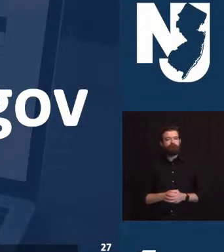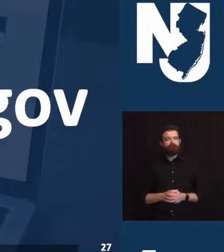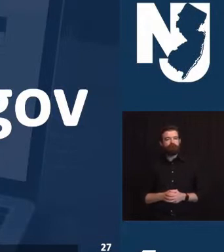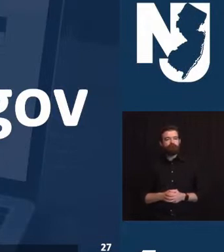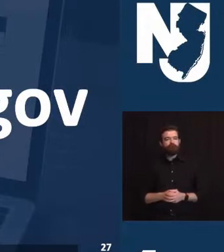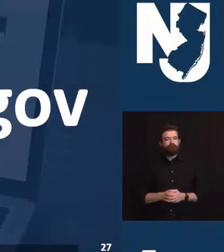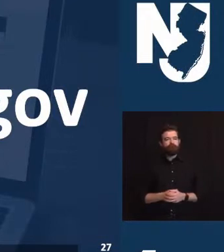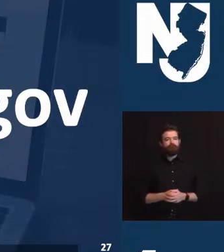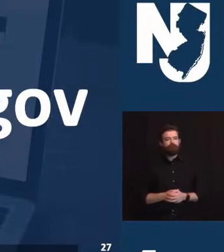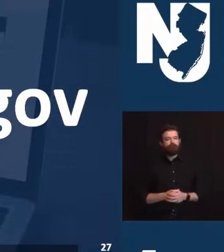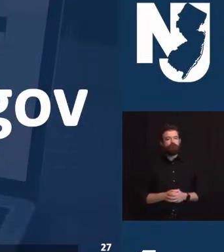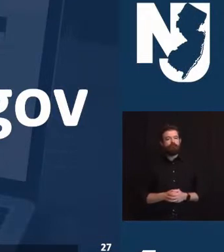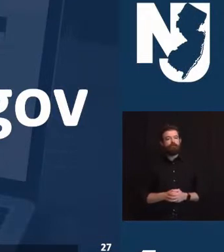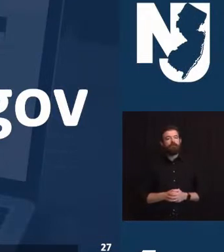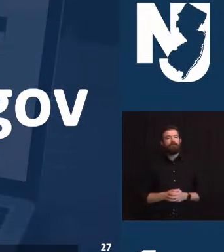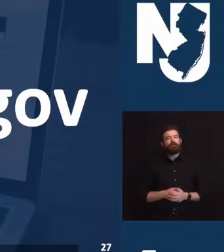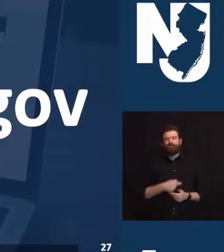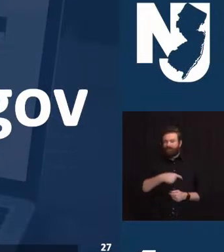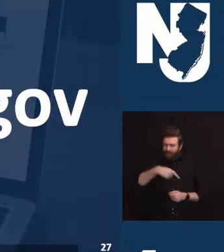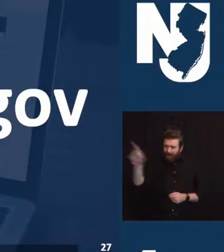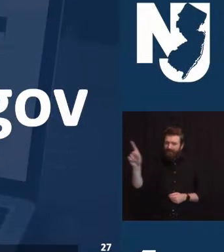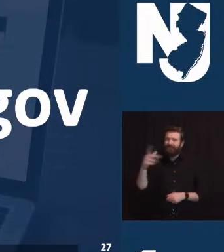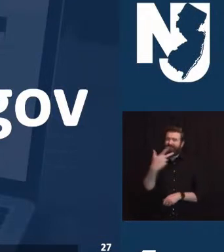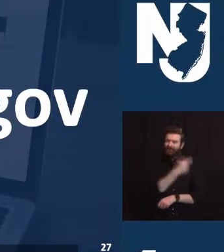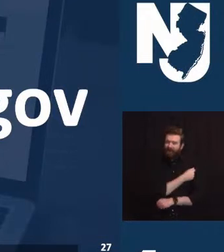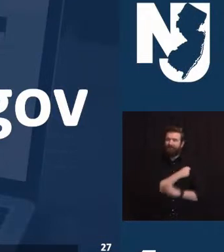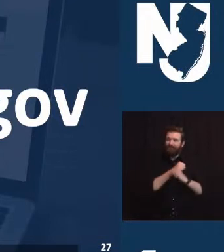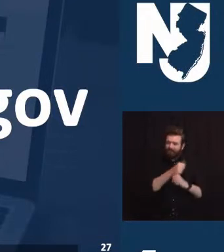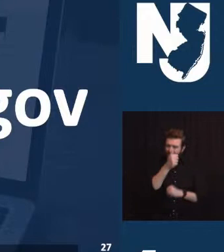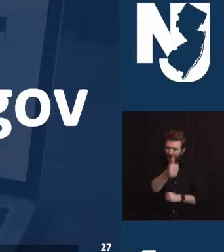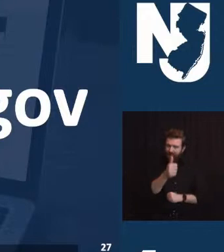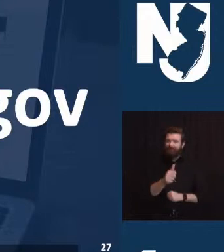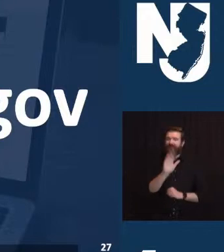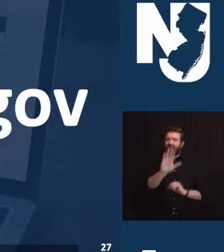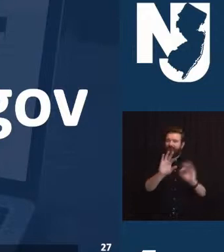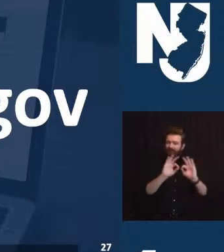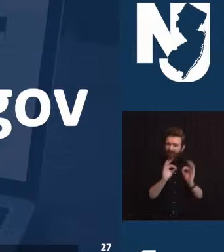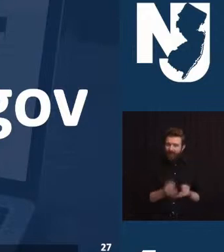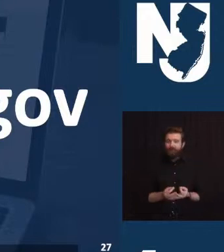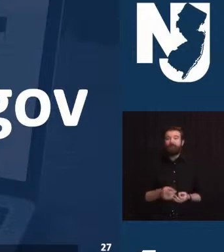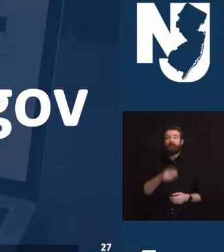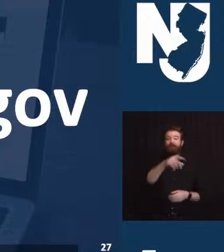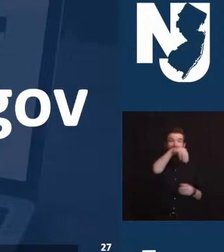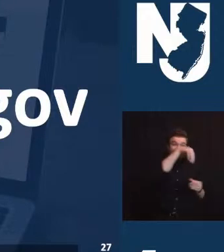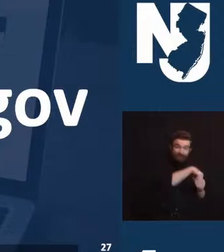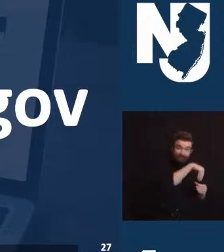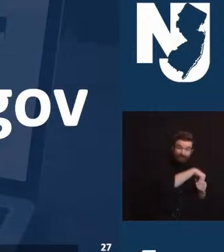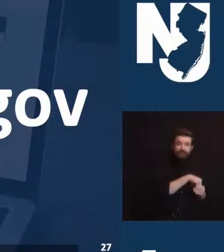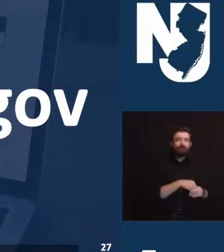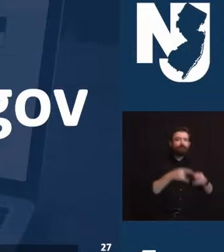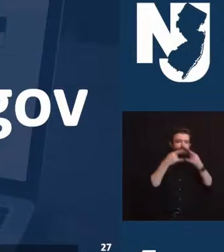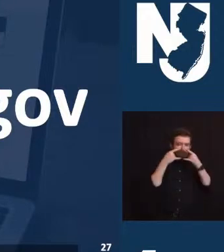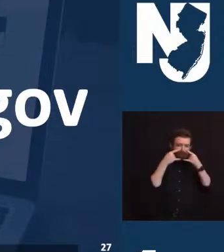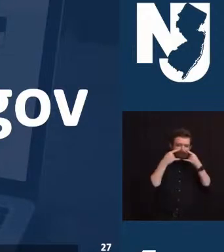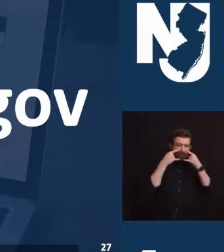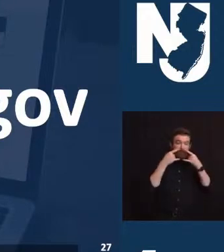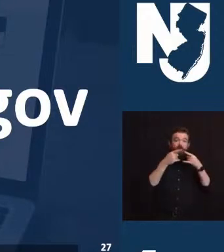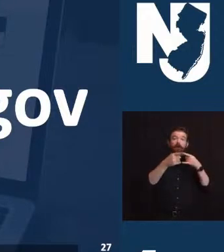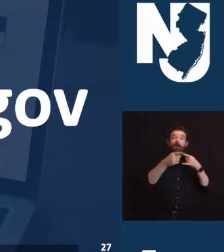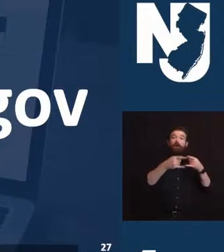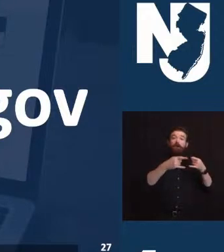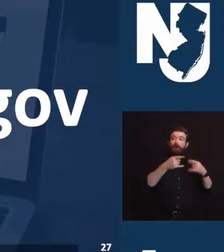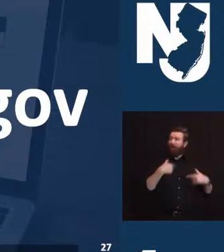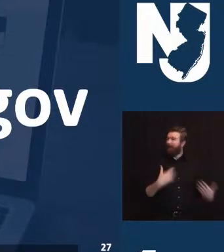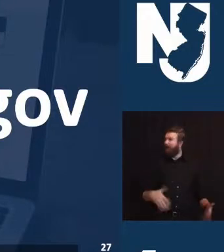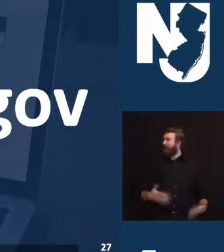protect yourself and your family. Keep masking up indoors as a sign of respect for and solidarity with your